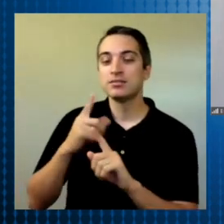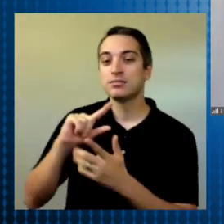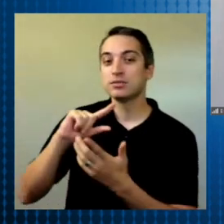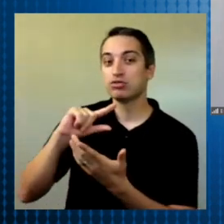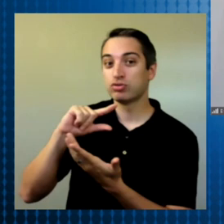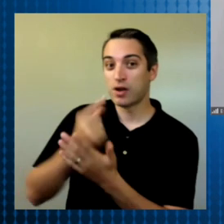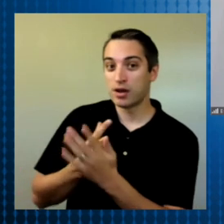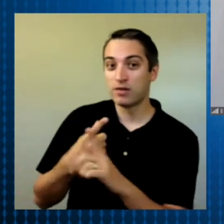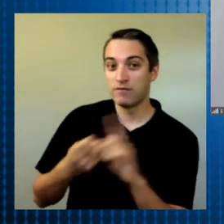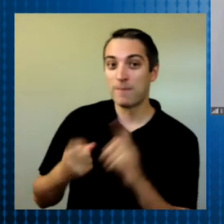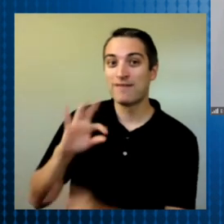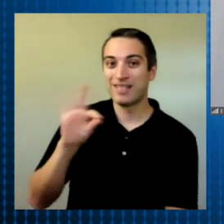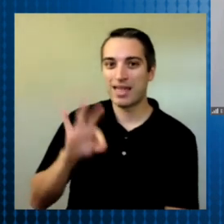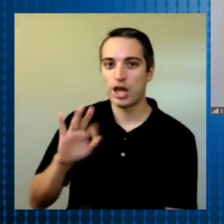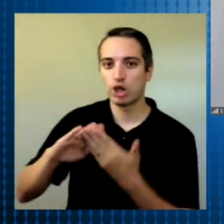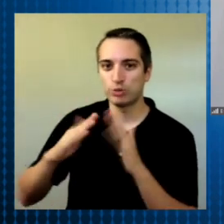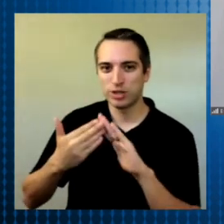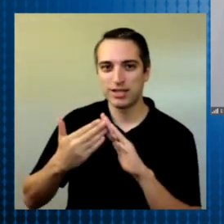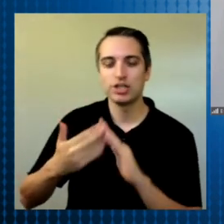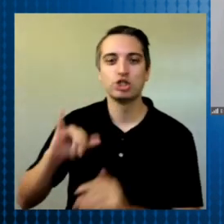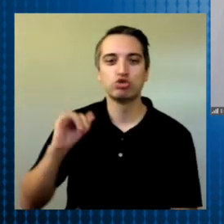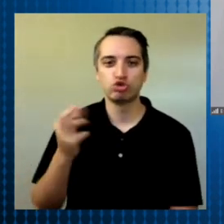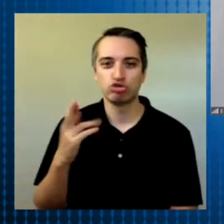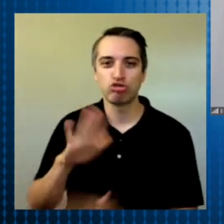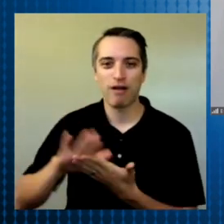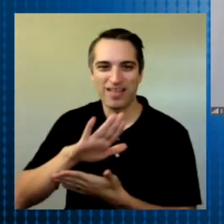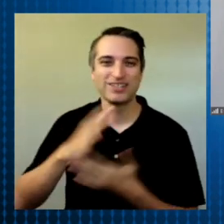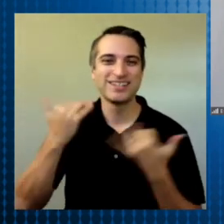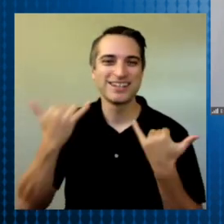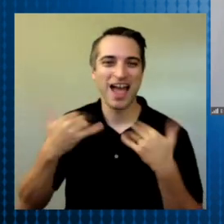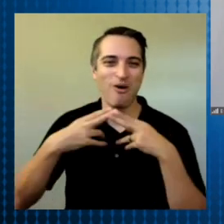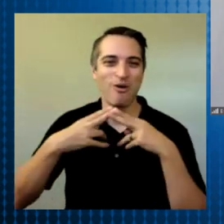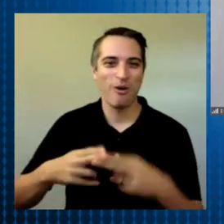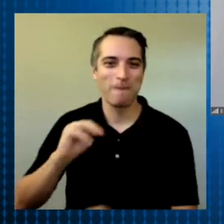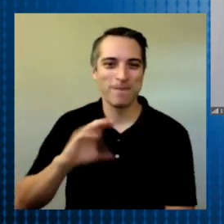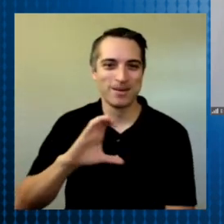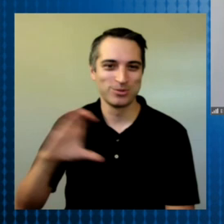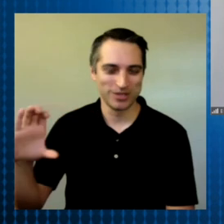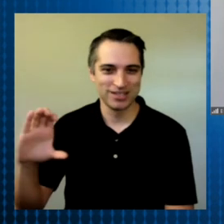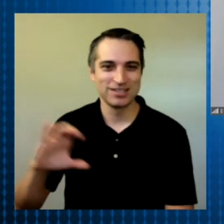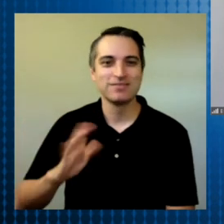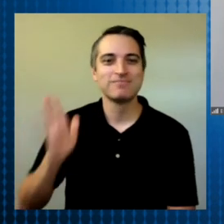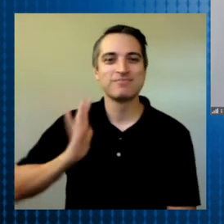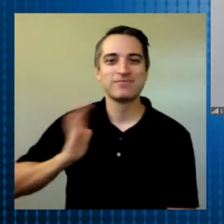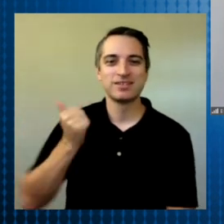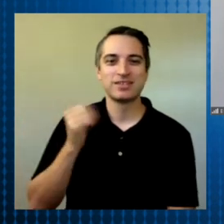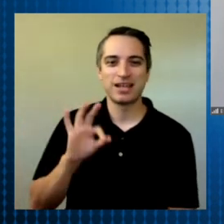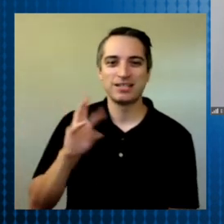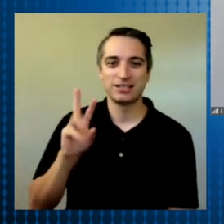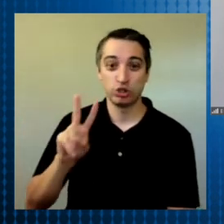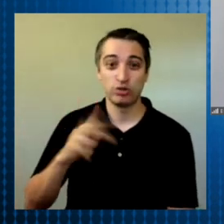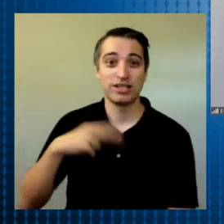Community Junior College, now known as Mott Community College, in 1962. He is chairman of